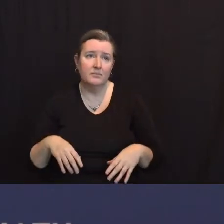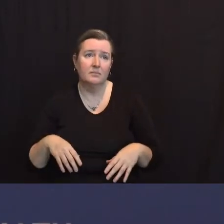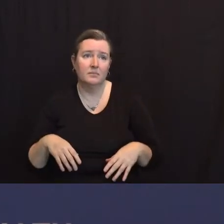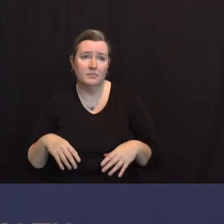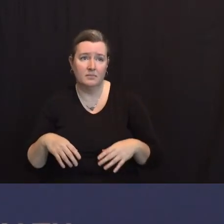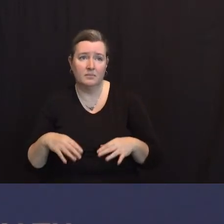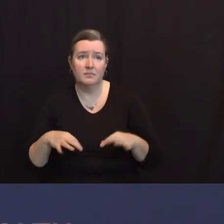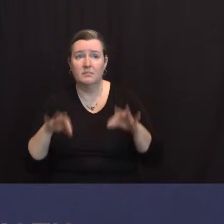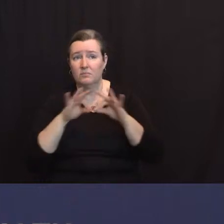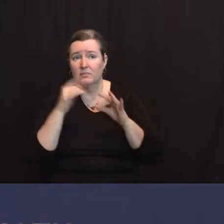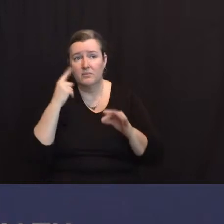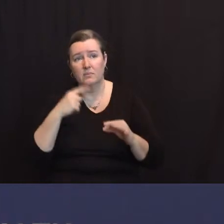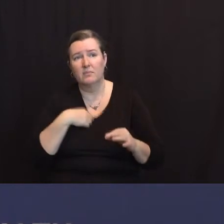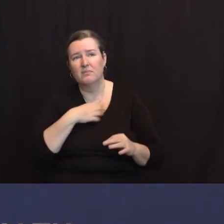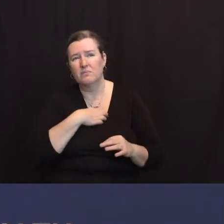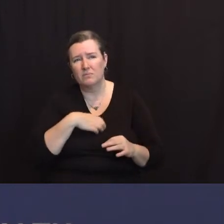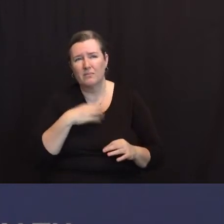earlier